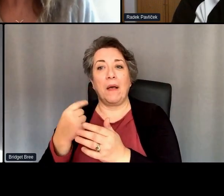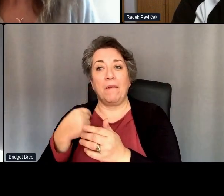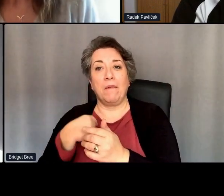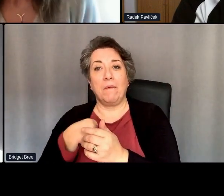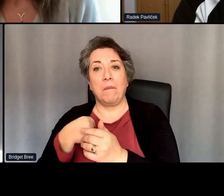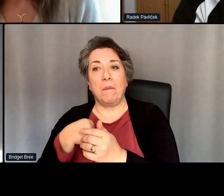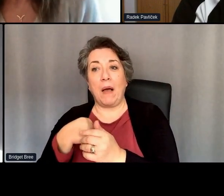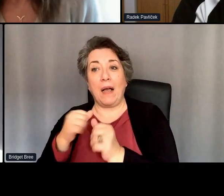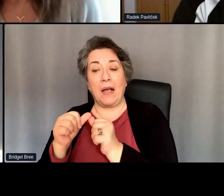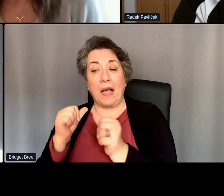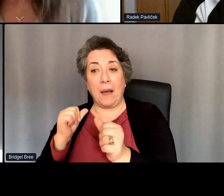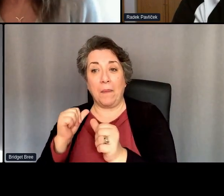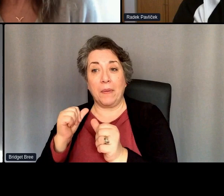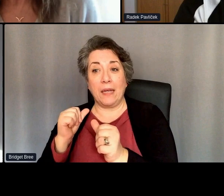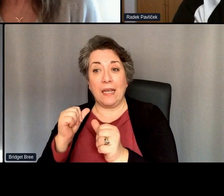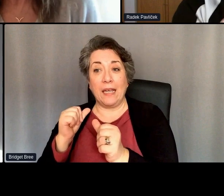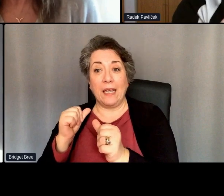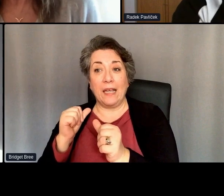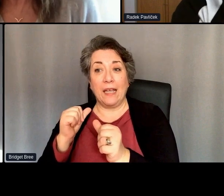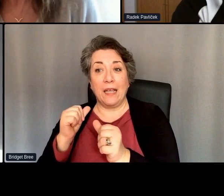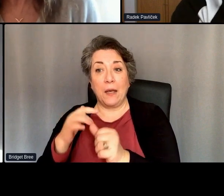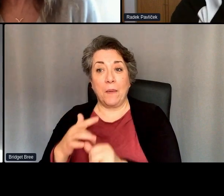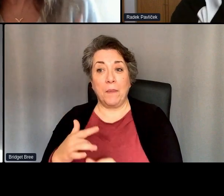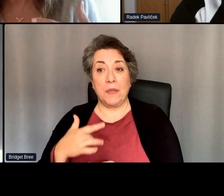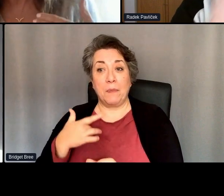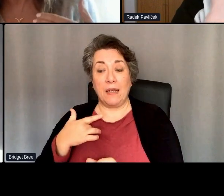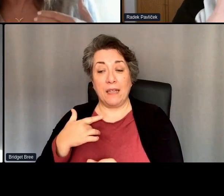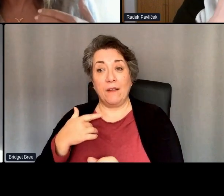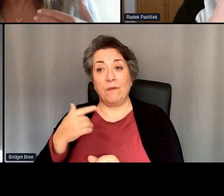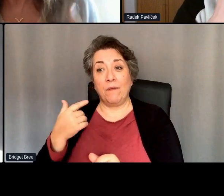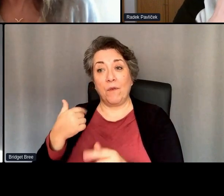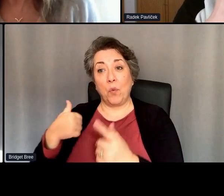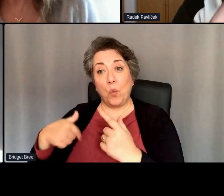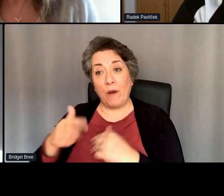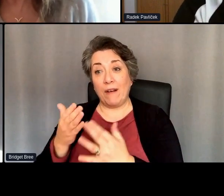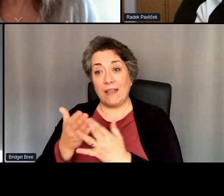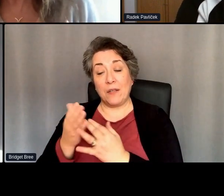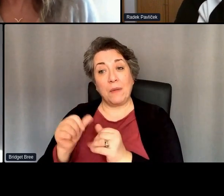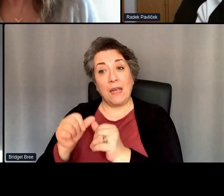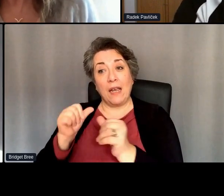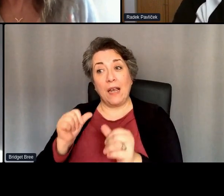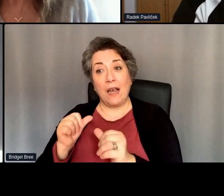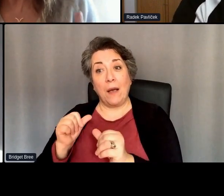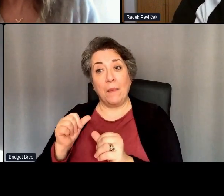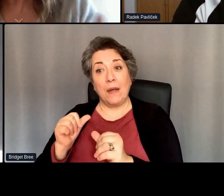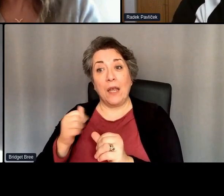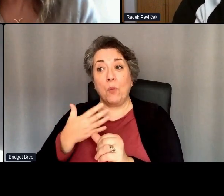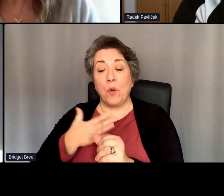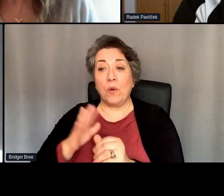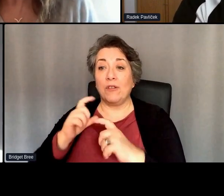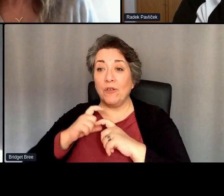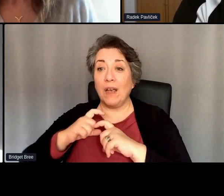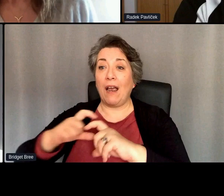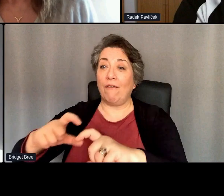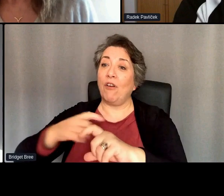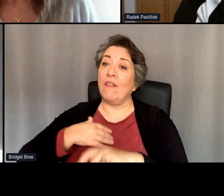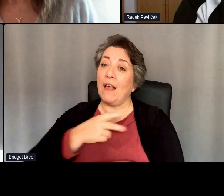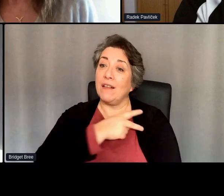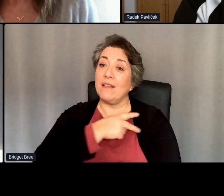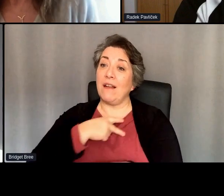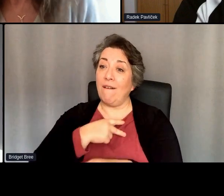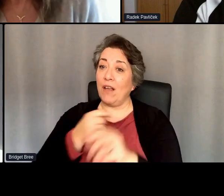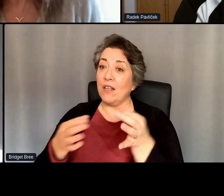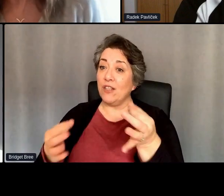specialists providing this knowledge. And of course, we want to keep all our staff certified and keep them certified.